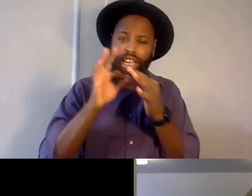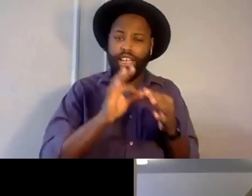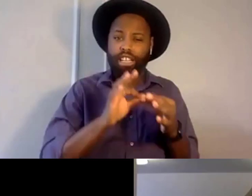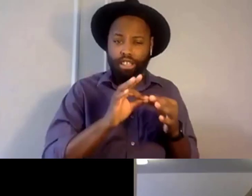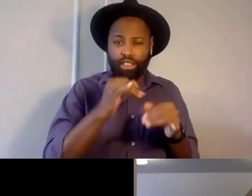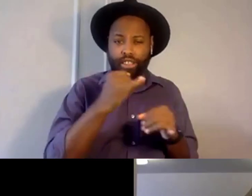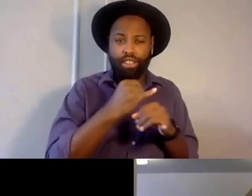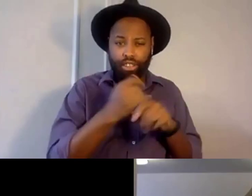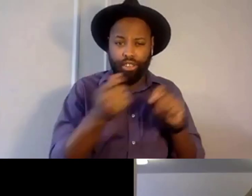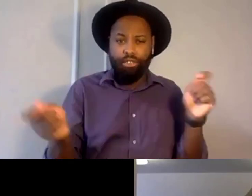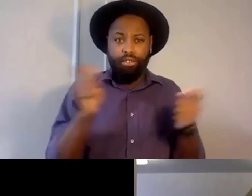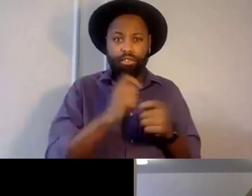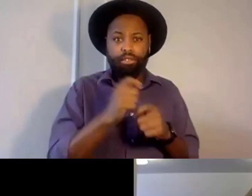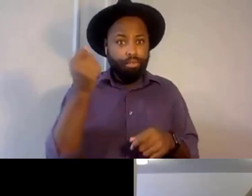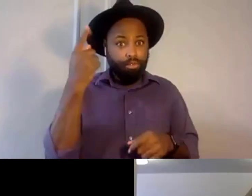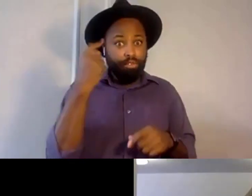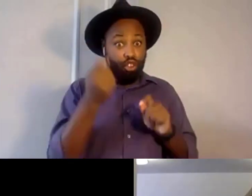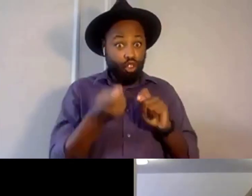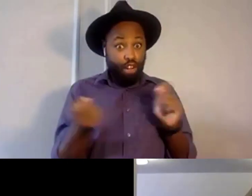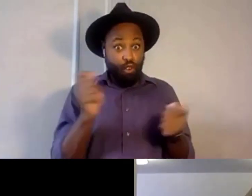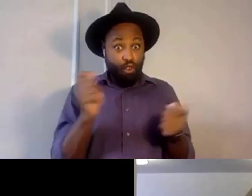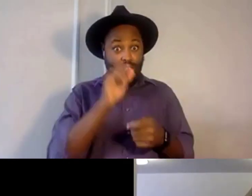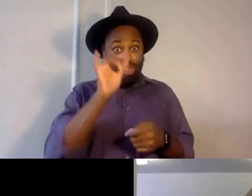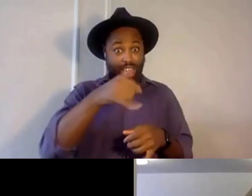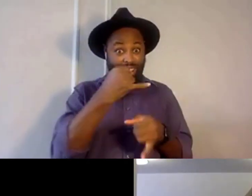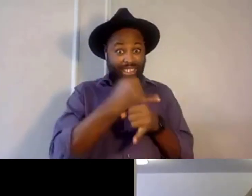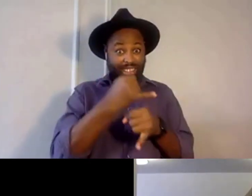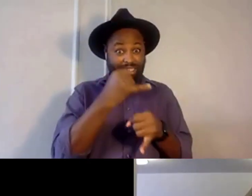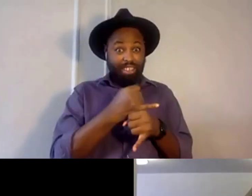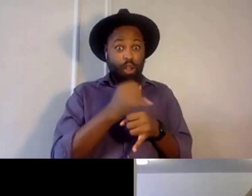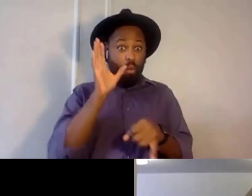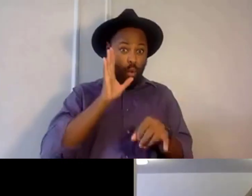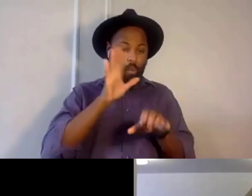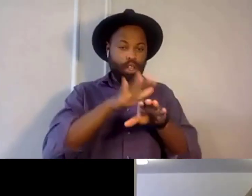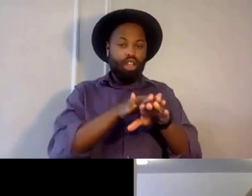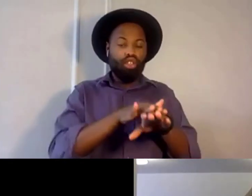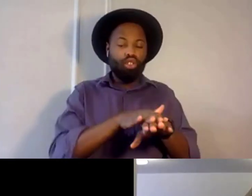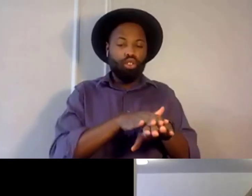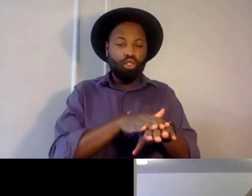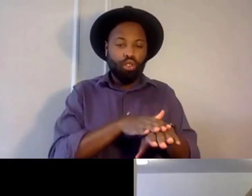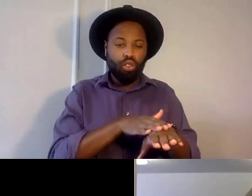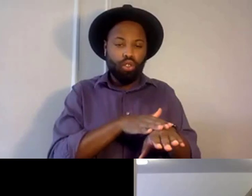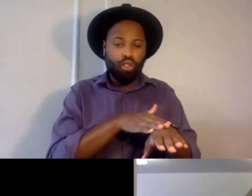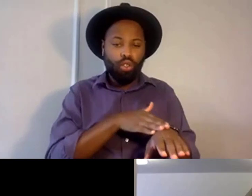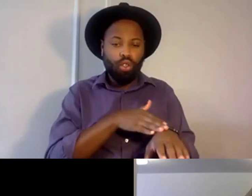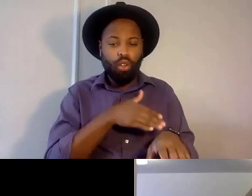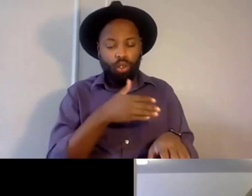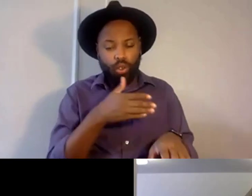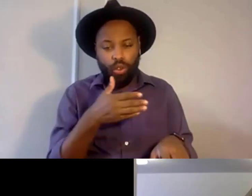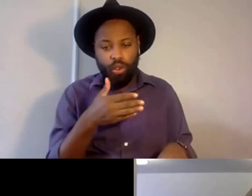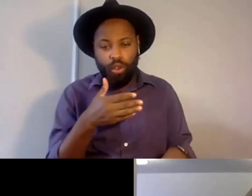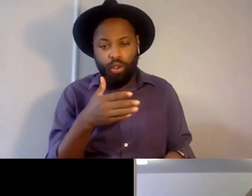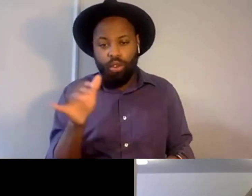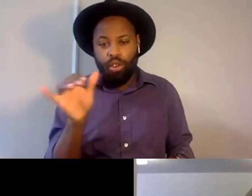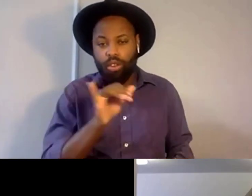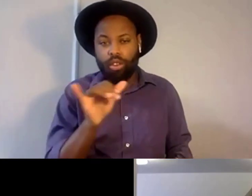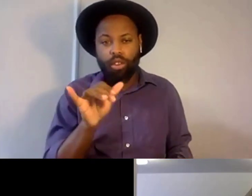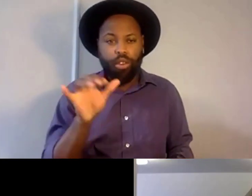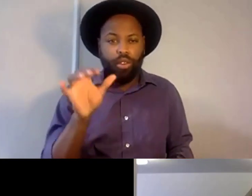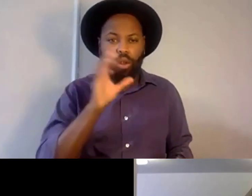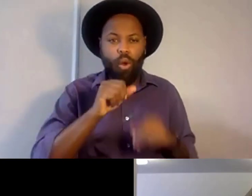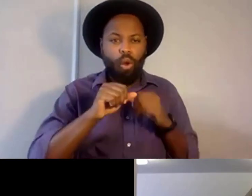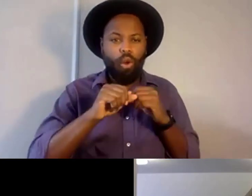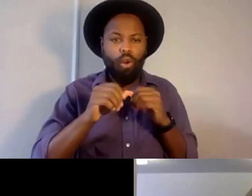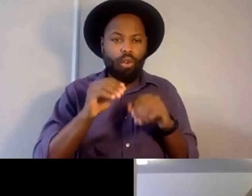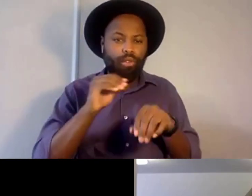transforming an institution is going to be slow. It's sort of the old adage that a therapist will give, is